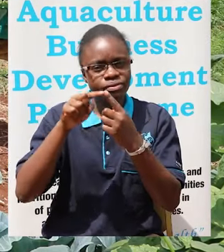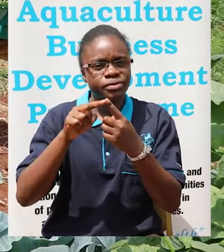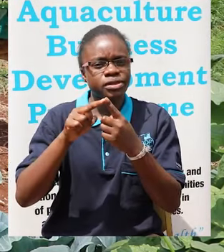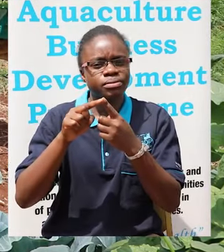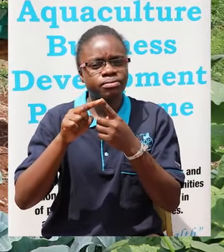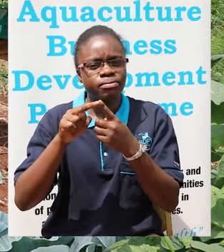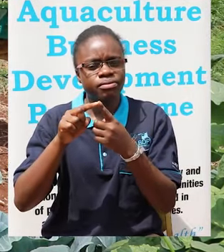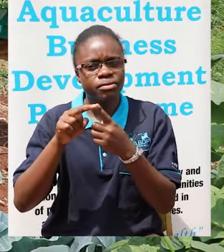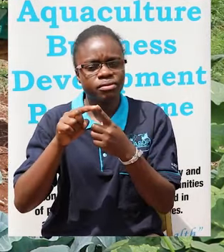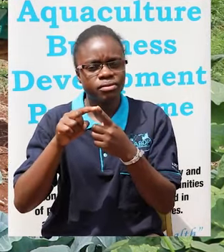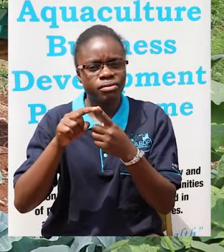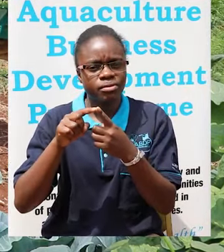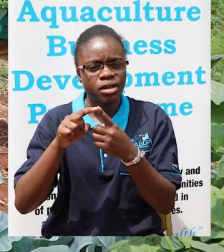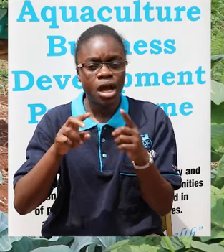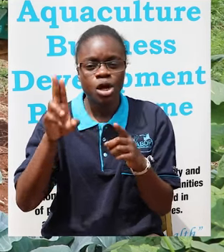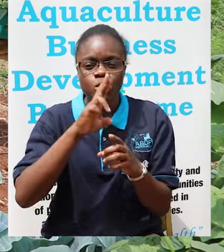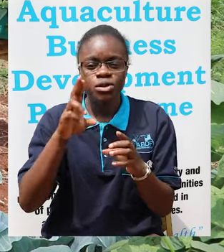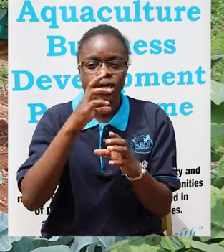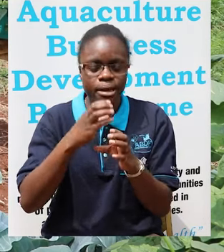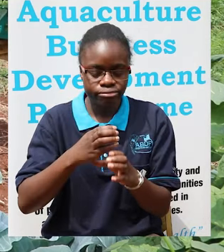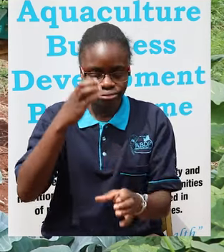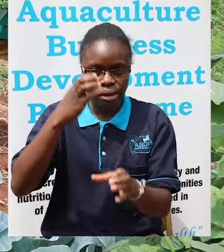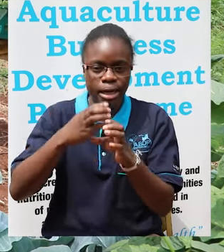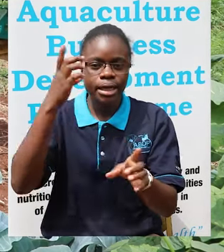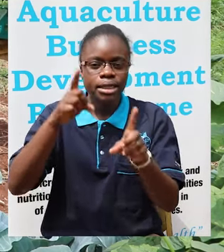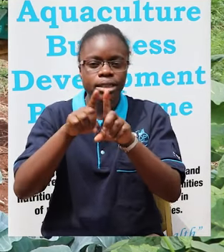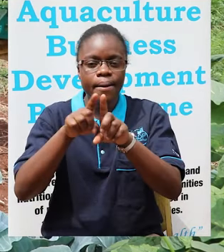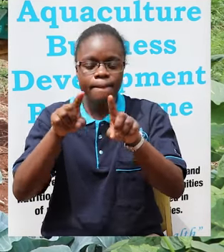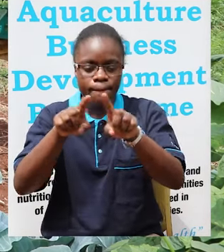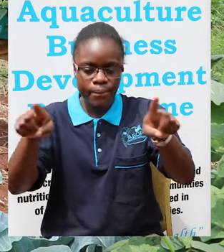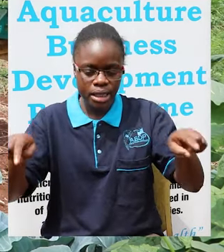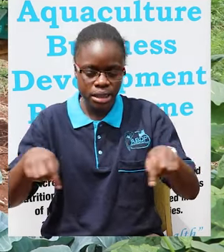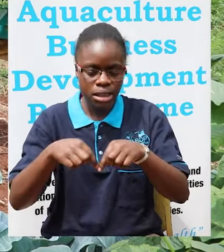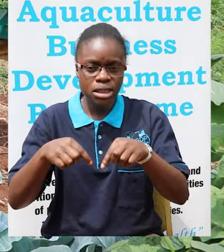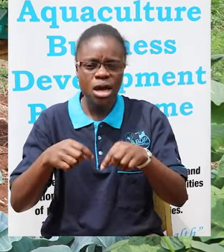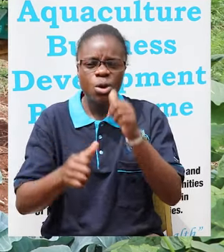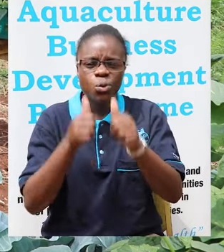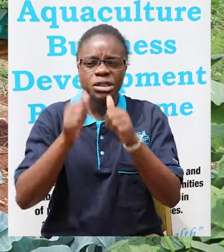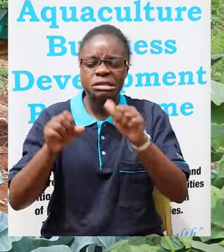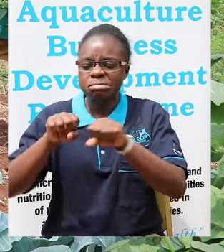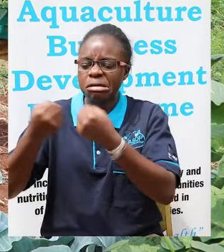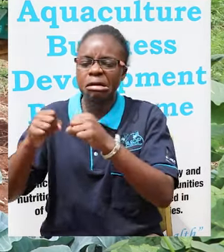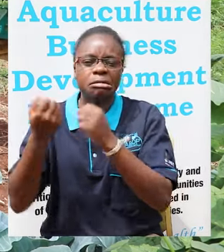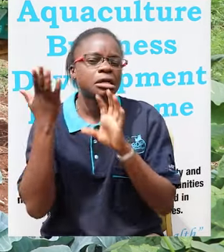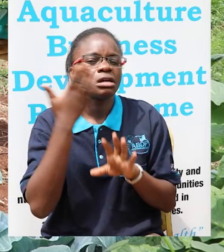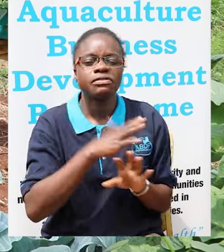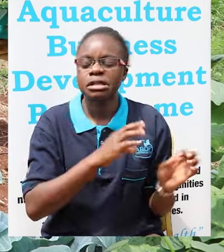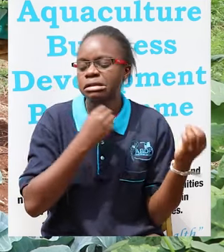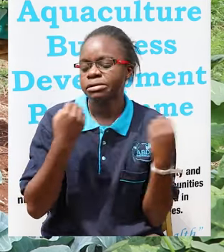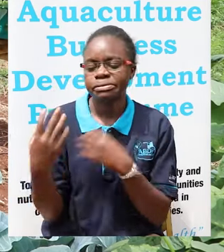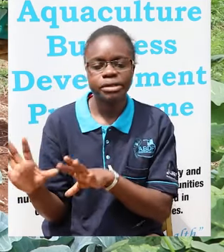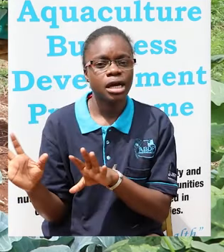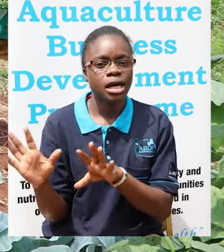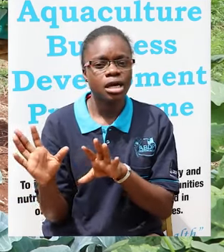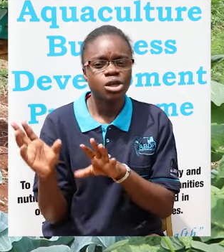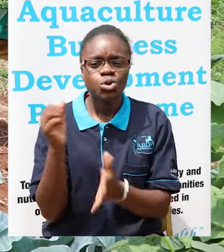slab. We are using buckets and basins that are spoiled. So that means we are handling